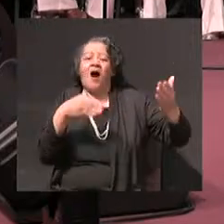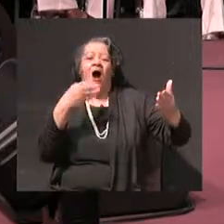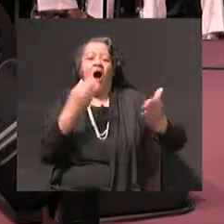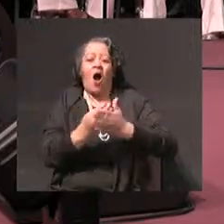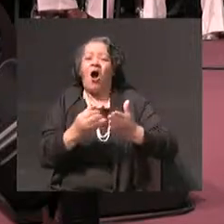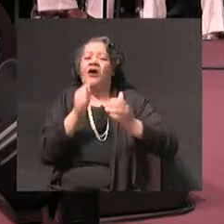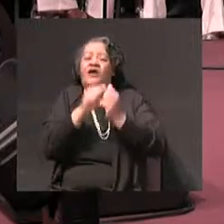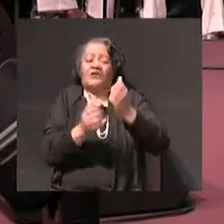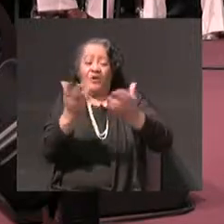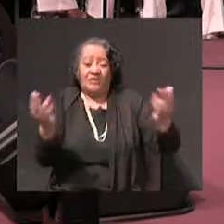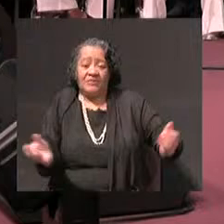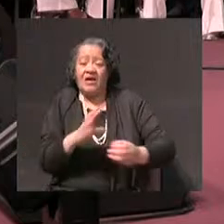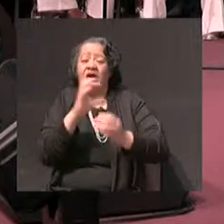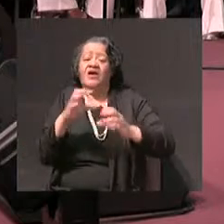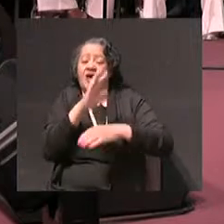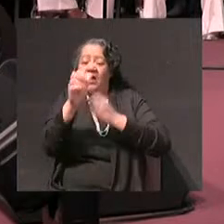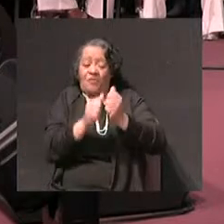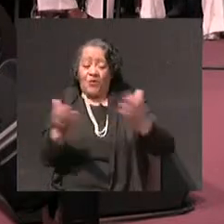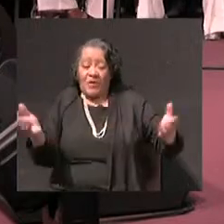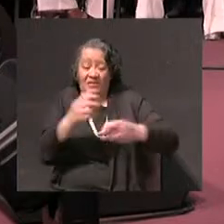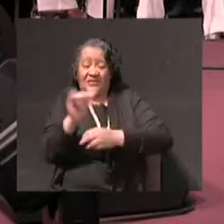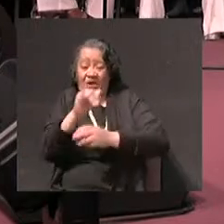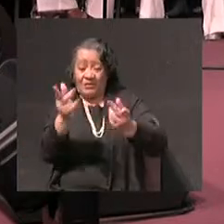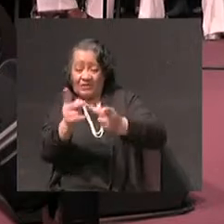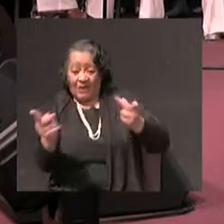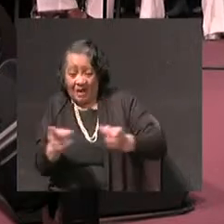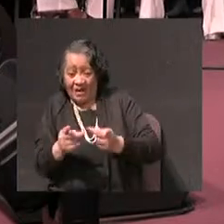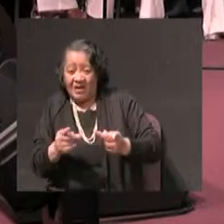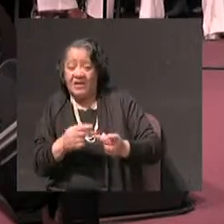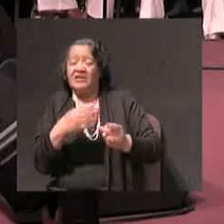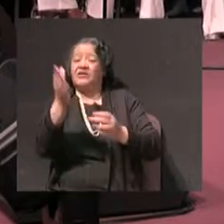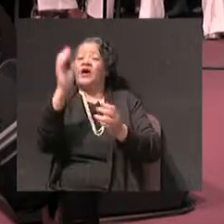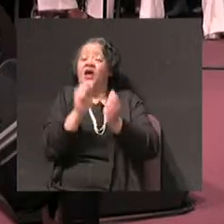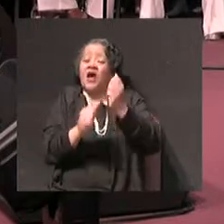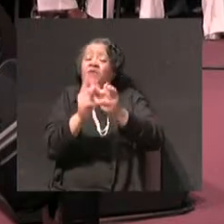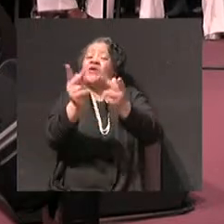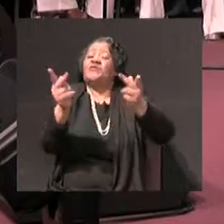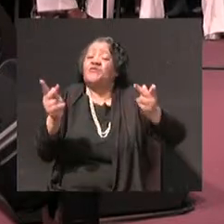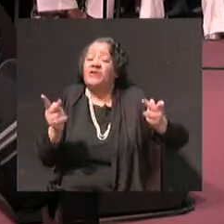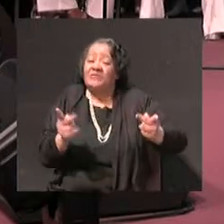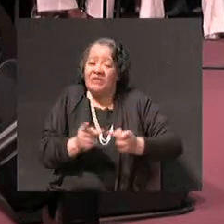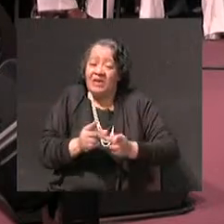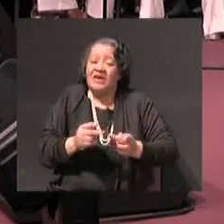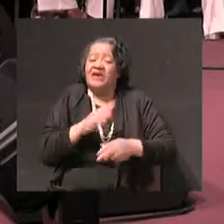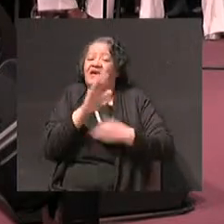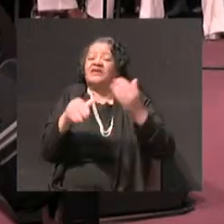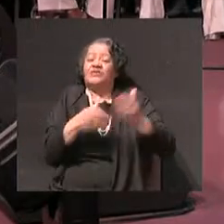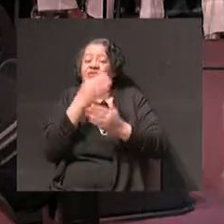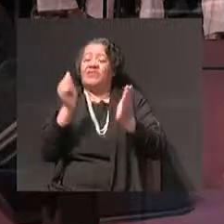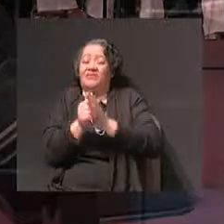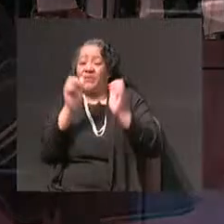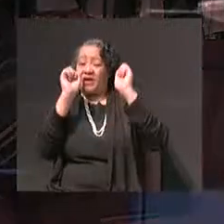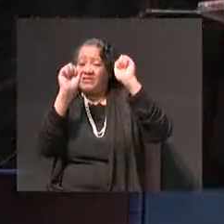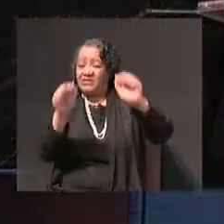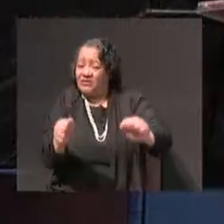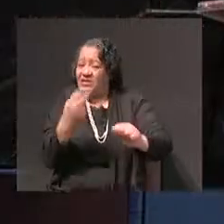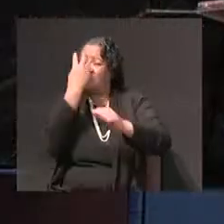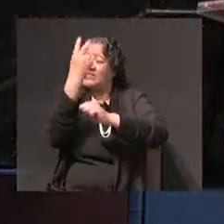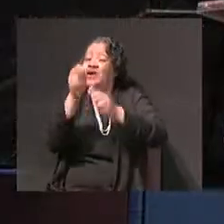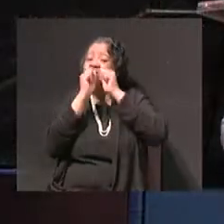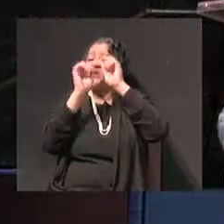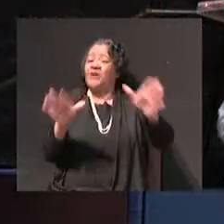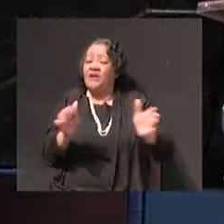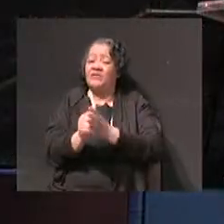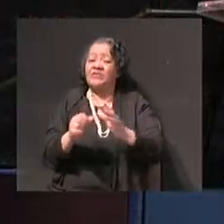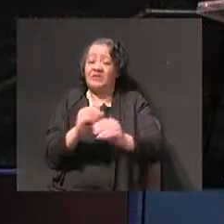omnipotent. He's omnipresent. He's omni-God. He's omni-sneaky. He can sneak a blessing